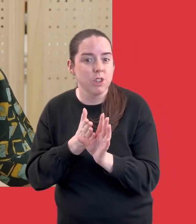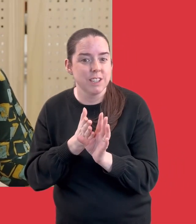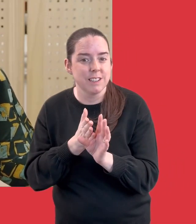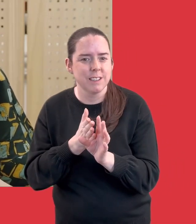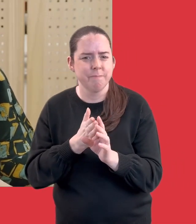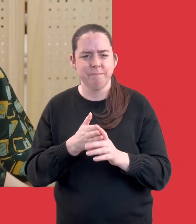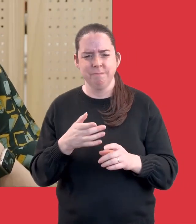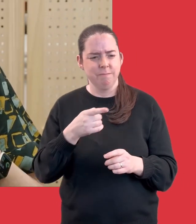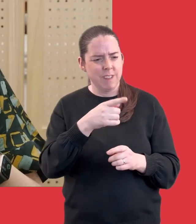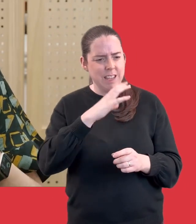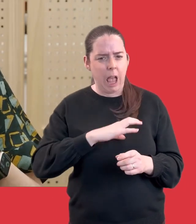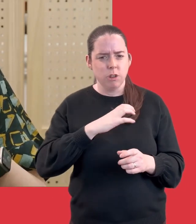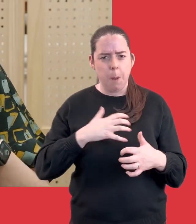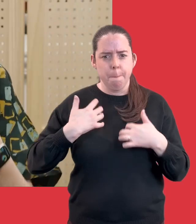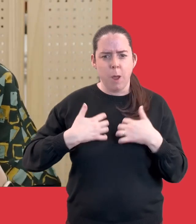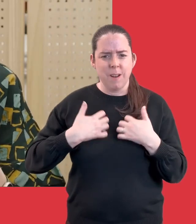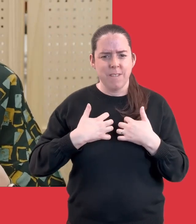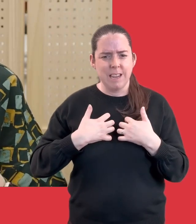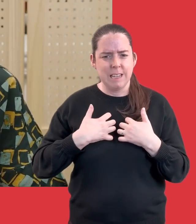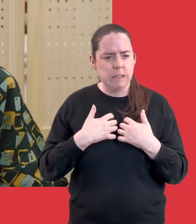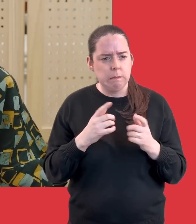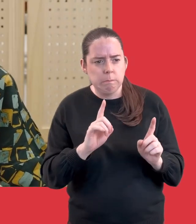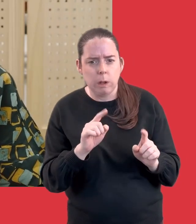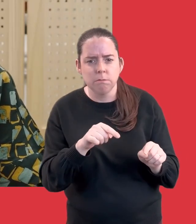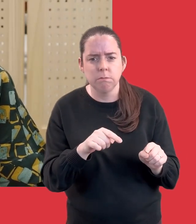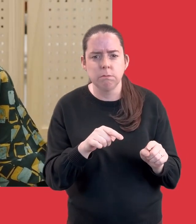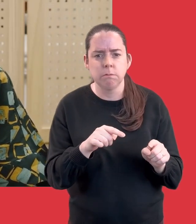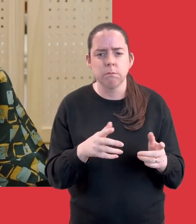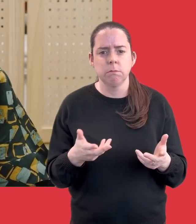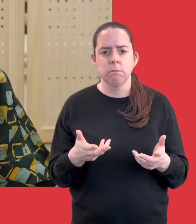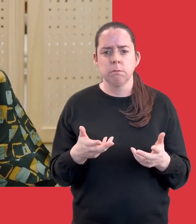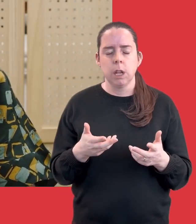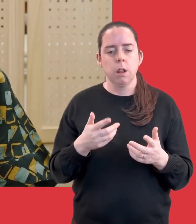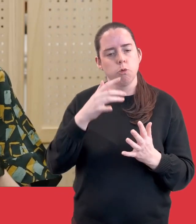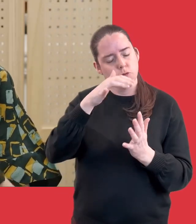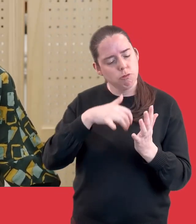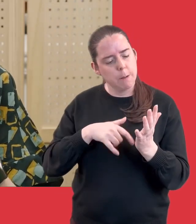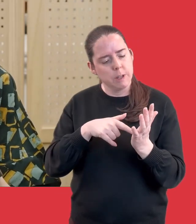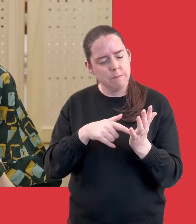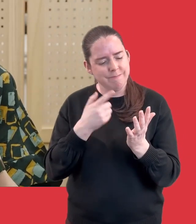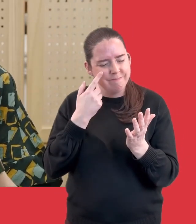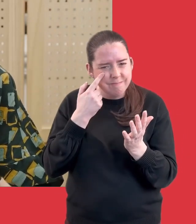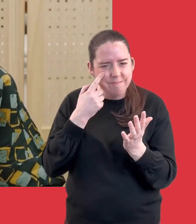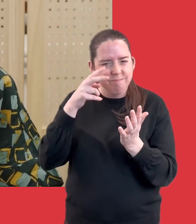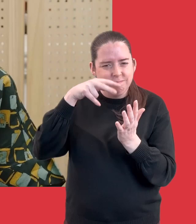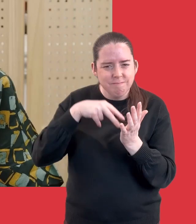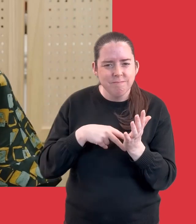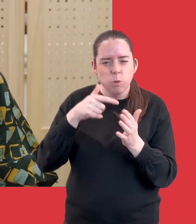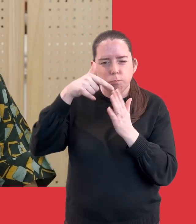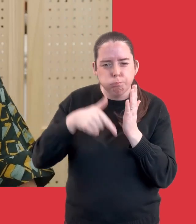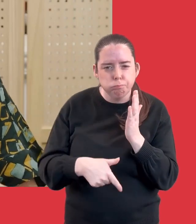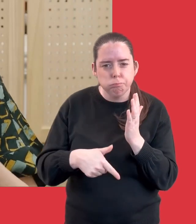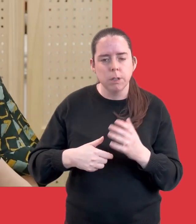psychology, what we think is motivating the characters, and some close work on the